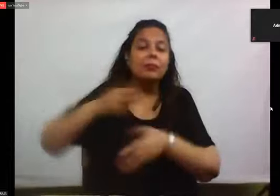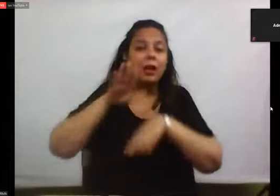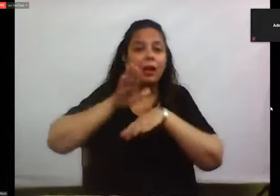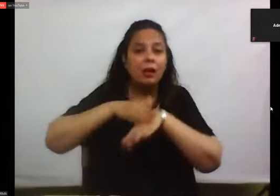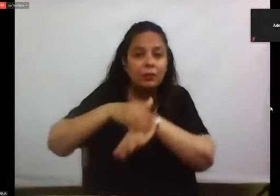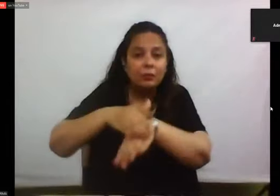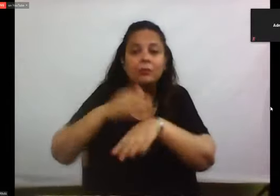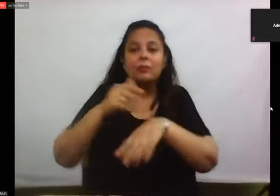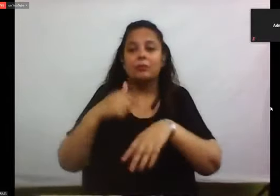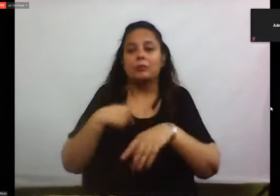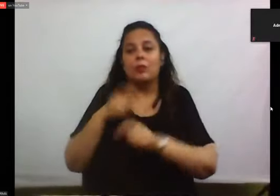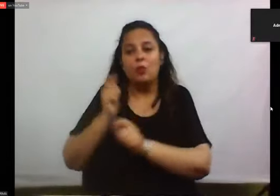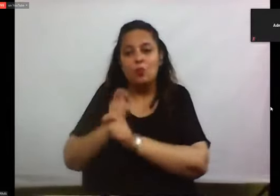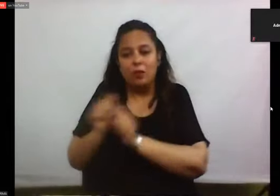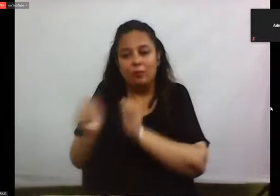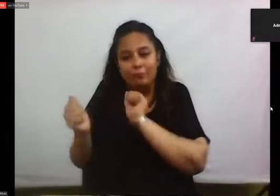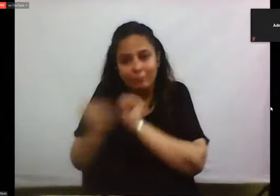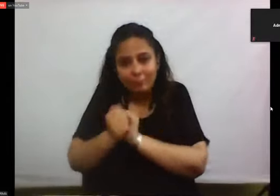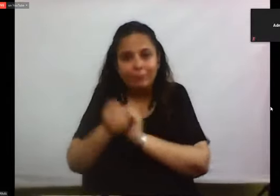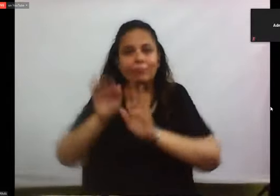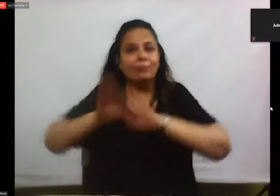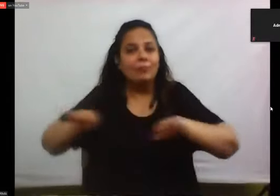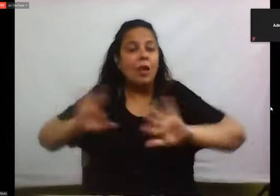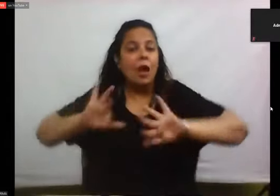So we'll start off with